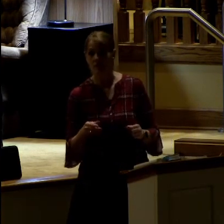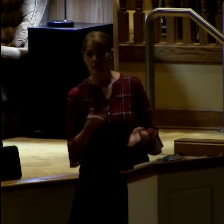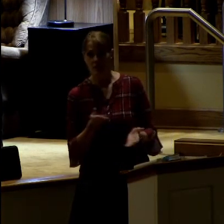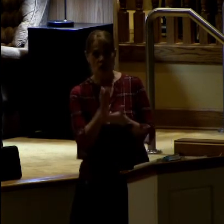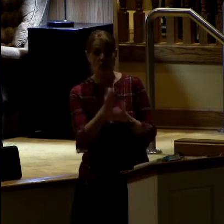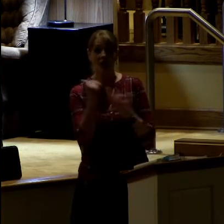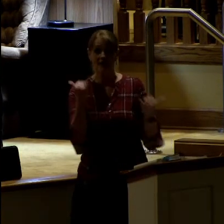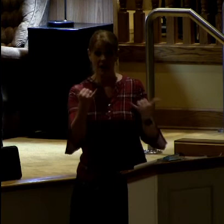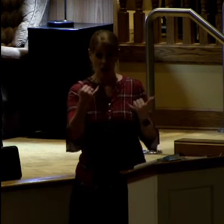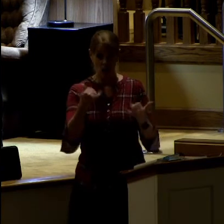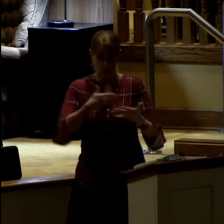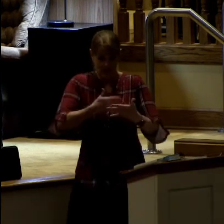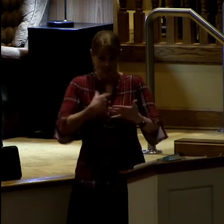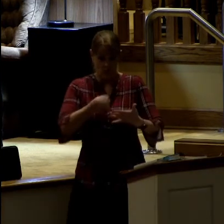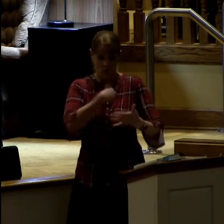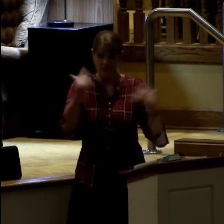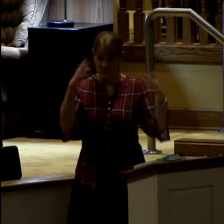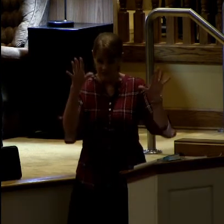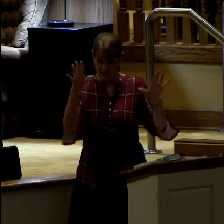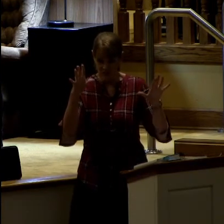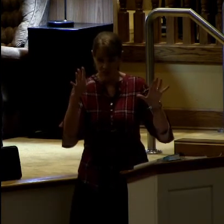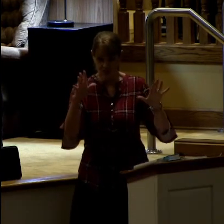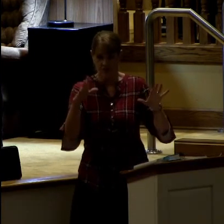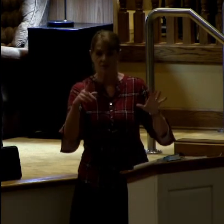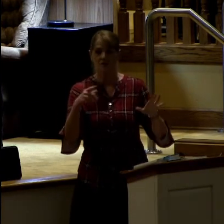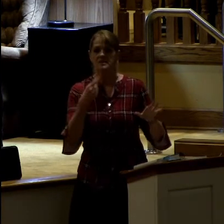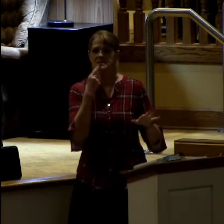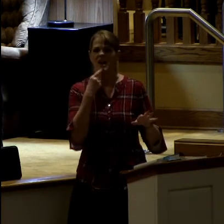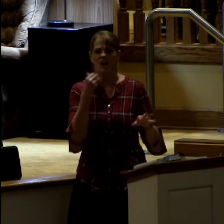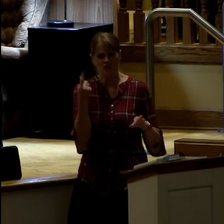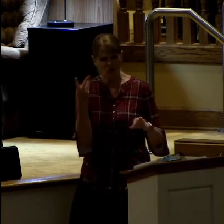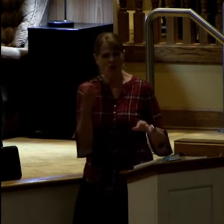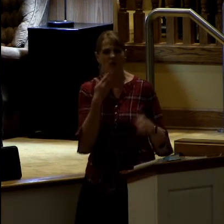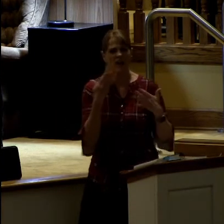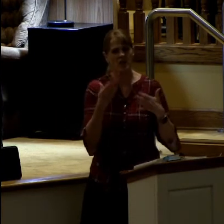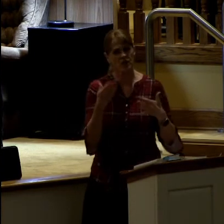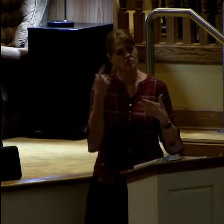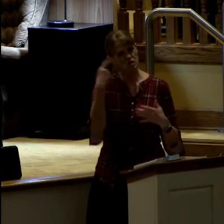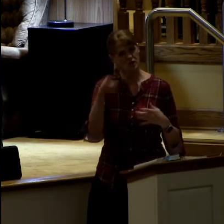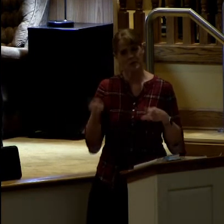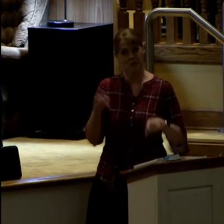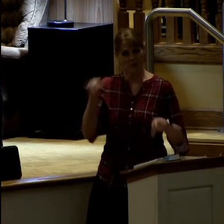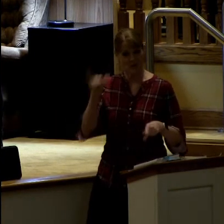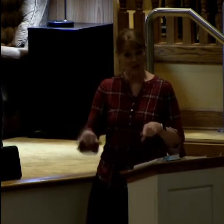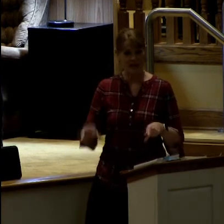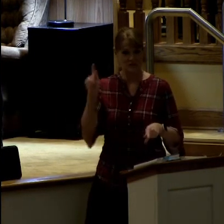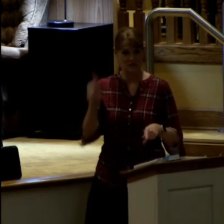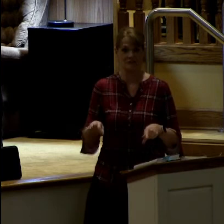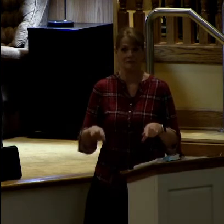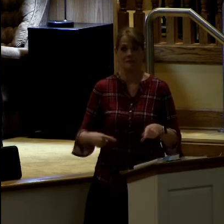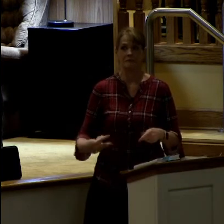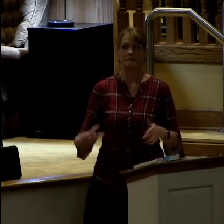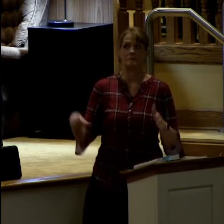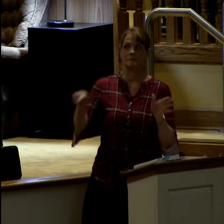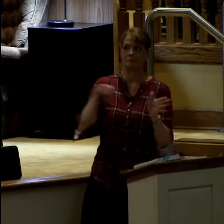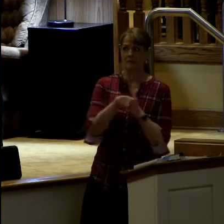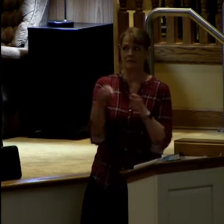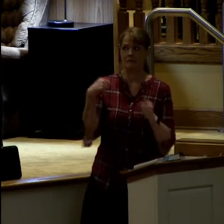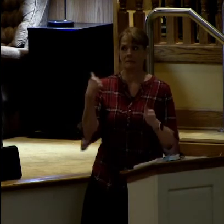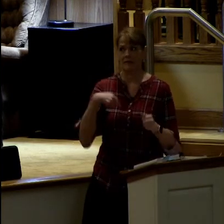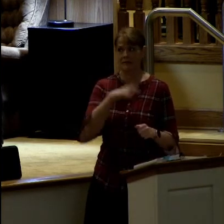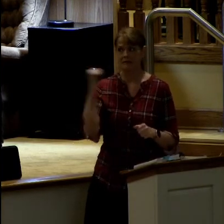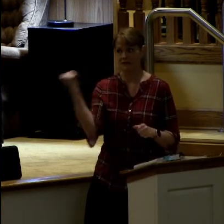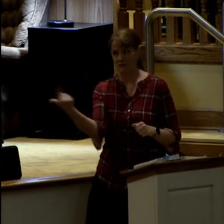All right, now before we finish up all this, we just wanted to say a few thank yous to the people who should have strangled us a few times, and it definitely had